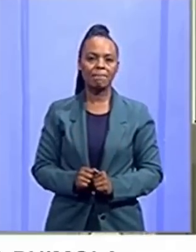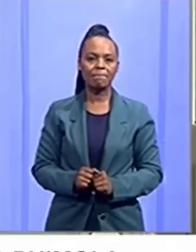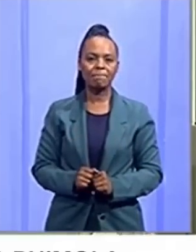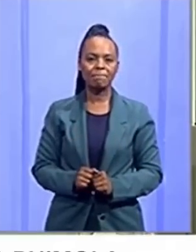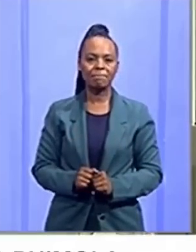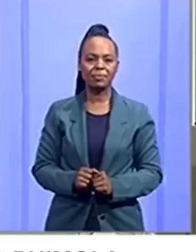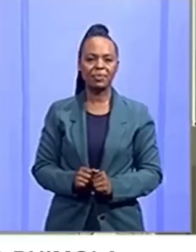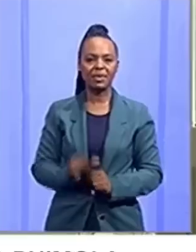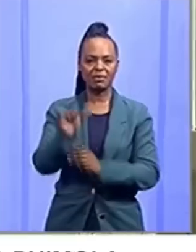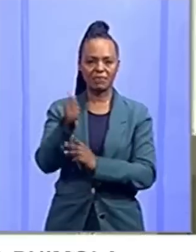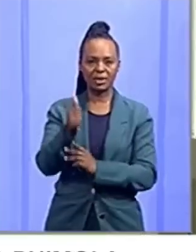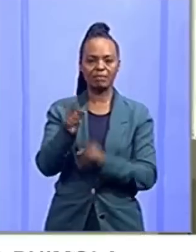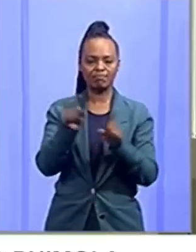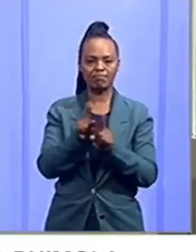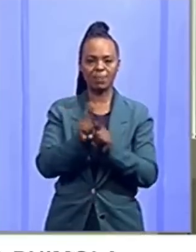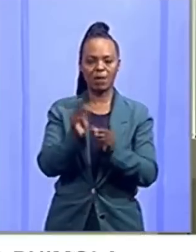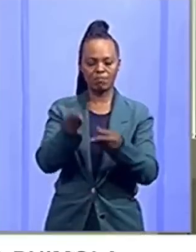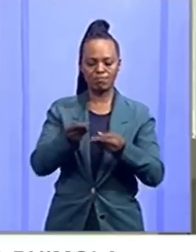first batch.